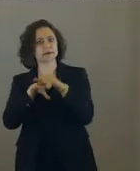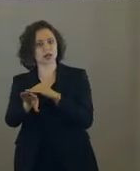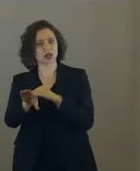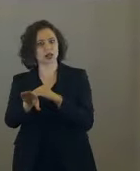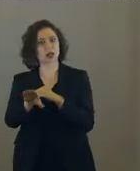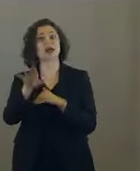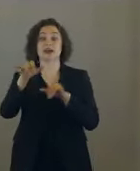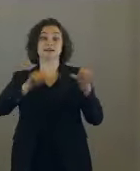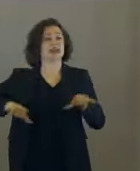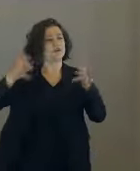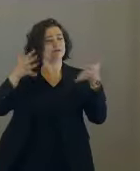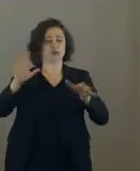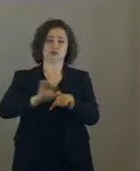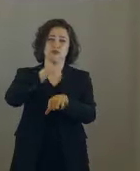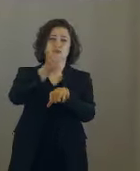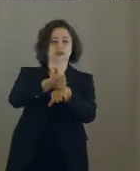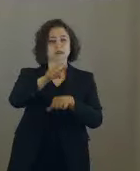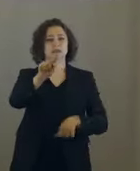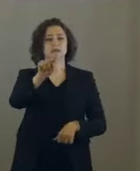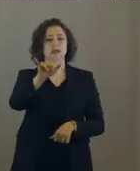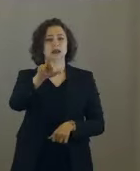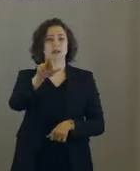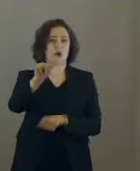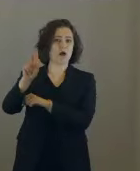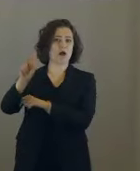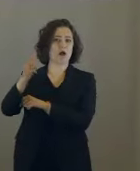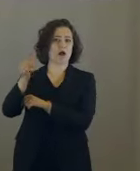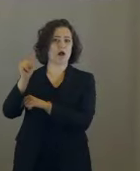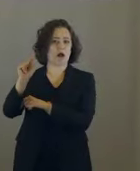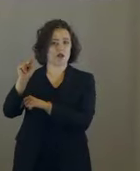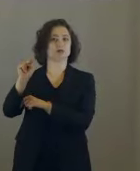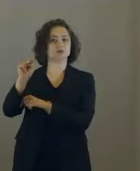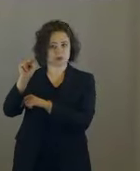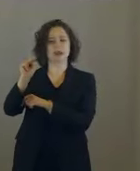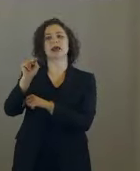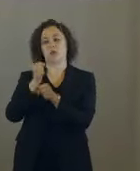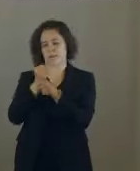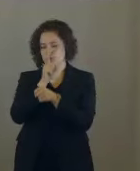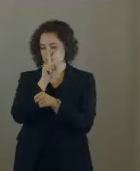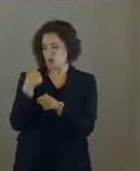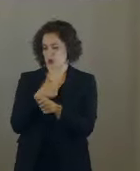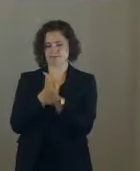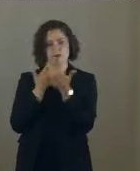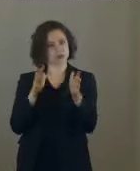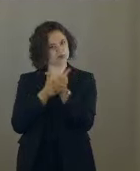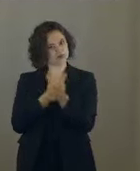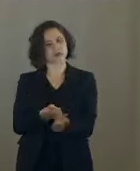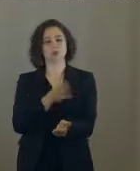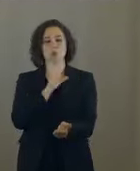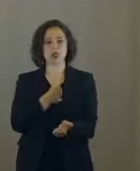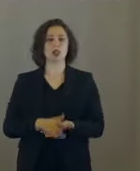been set by Attorney Tyra Khan, and we're certainly doing the best we can to make sure that we comply with that.